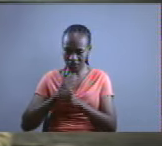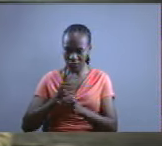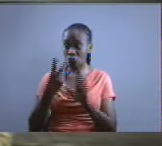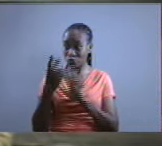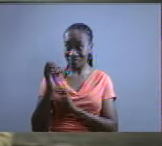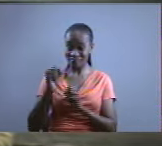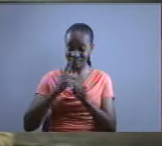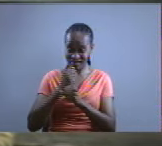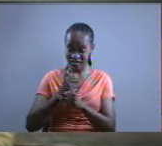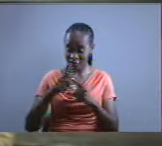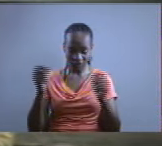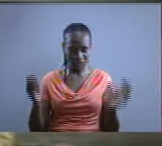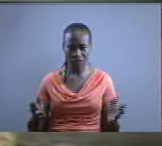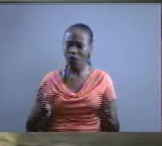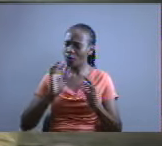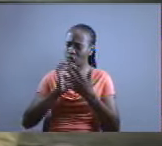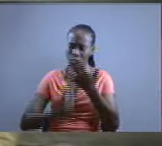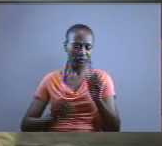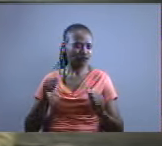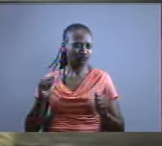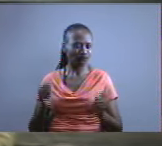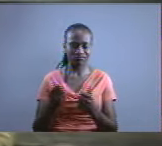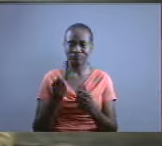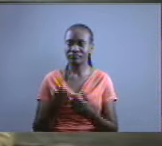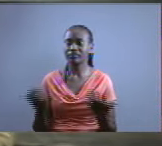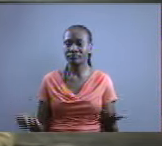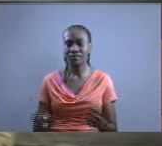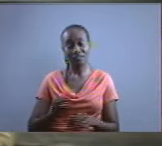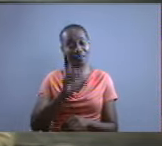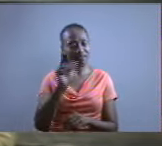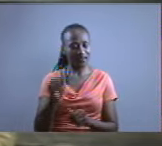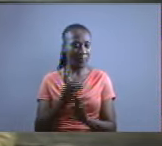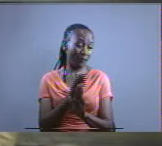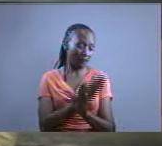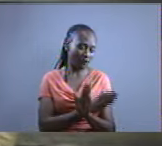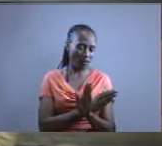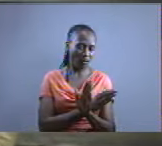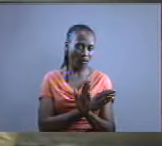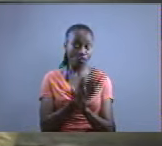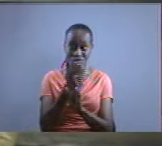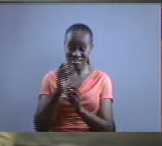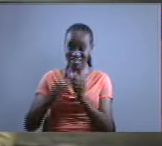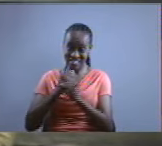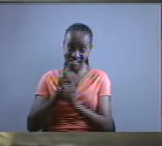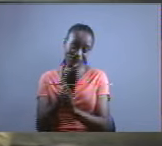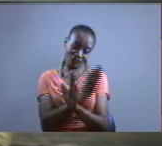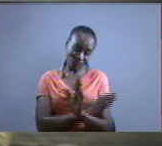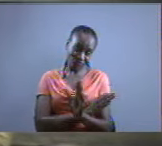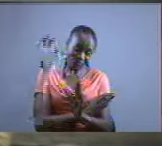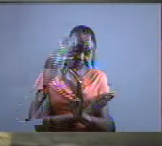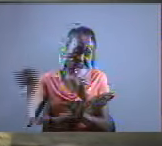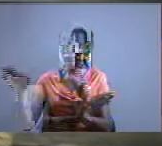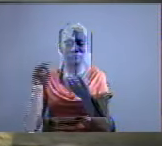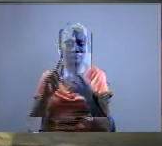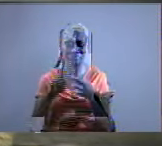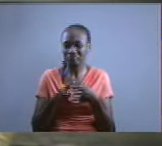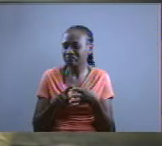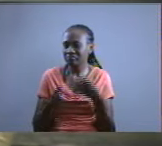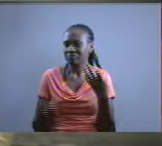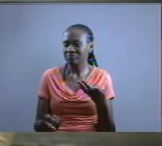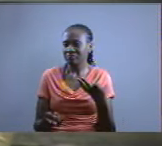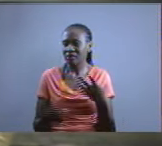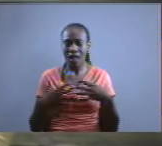to tell. A story that says South Africa is better than it was 20 years ago. Since 1990, ANC had proudly